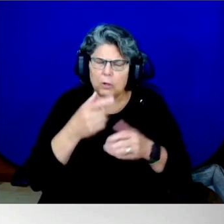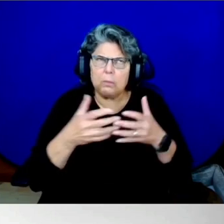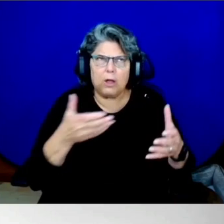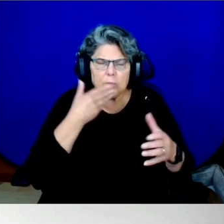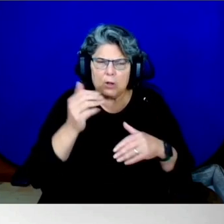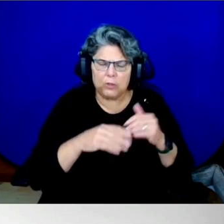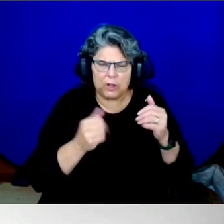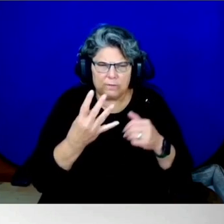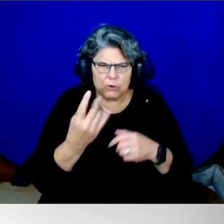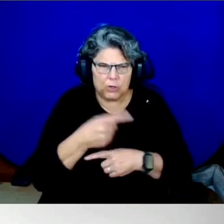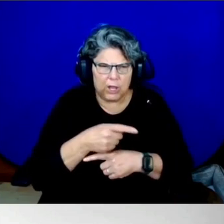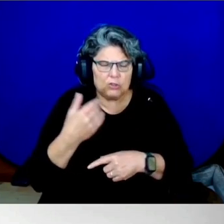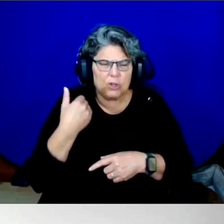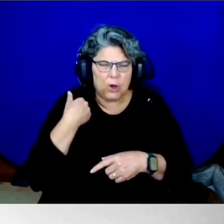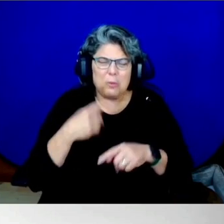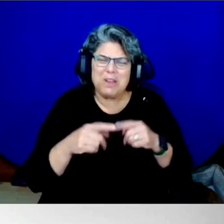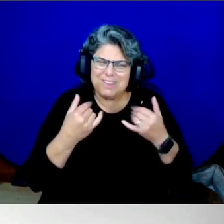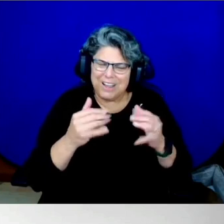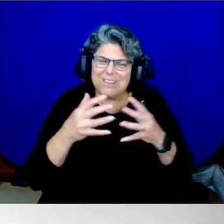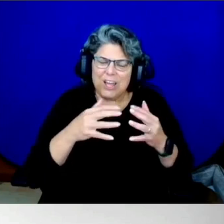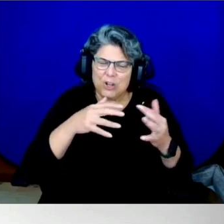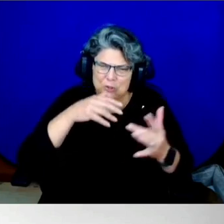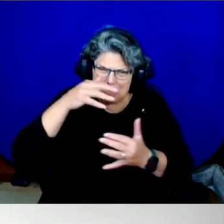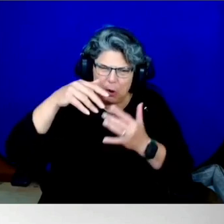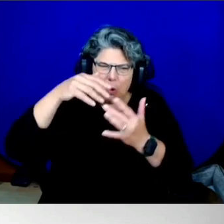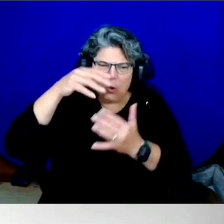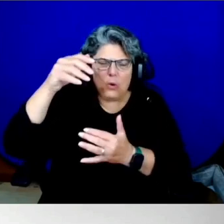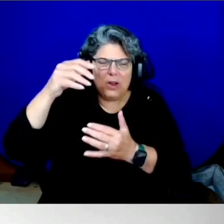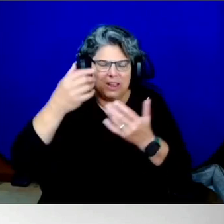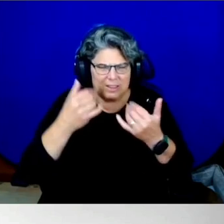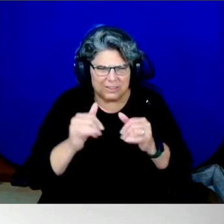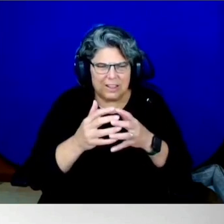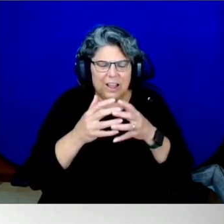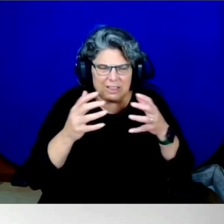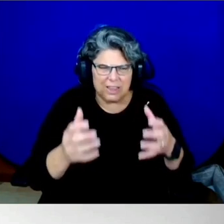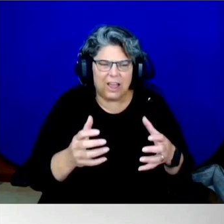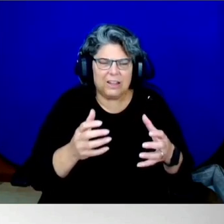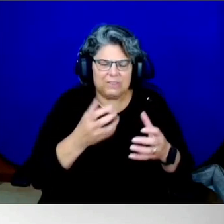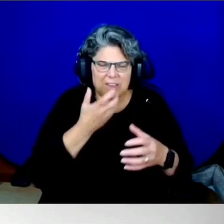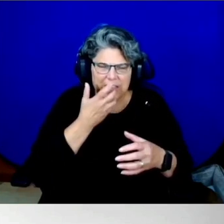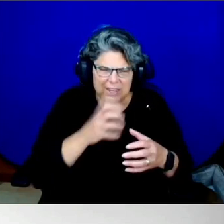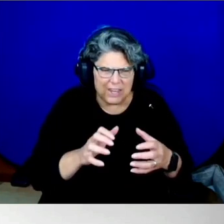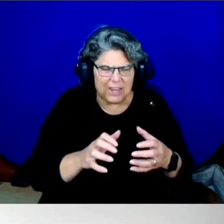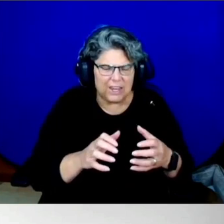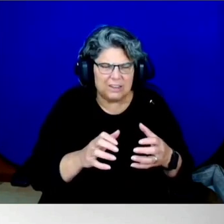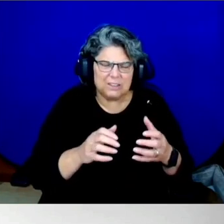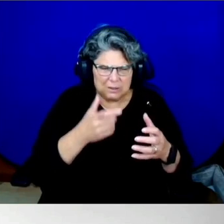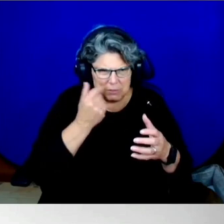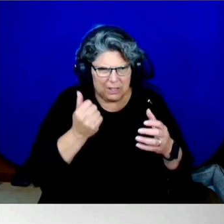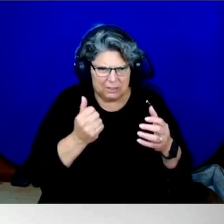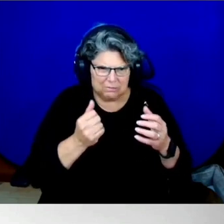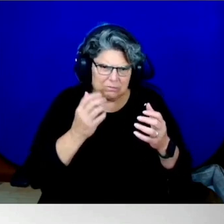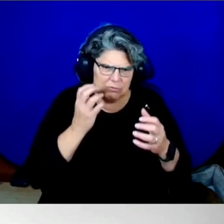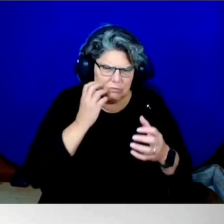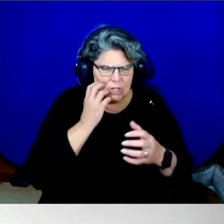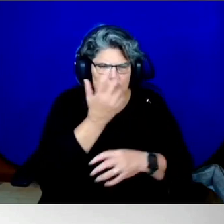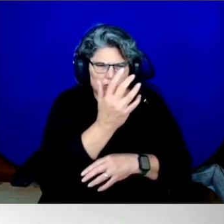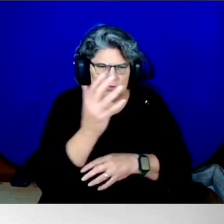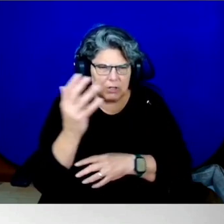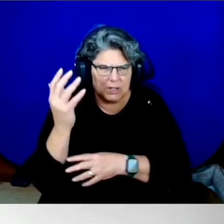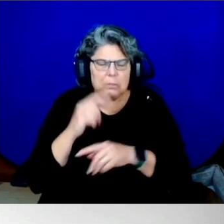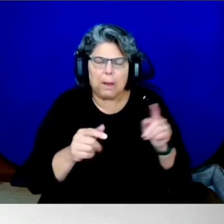of smoke production in there, still a lot of heat interior in that really thick timbered area, but overall things are holding much better than they had been a few days ago.